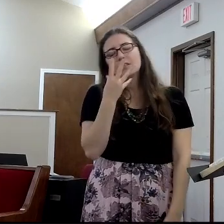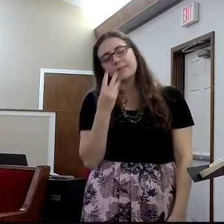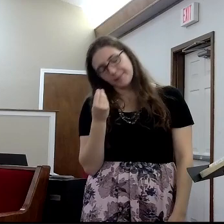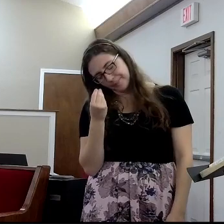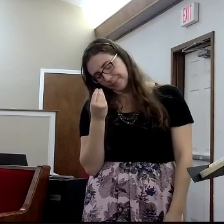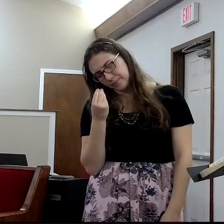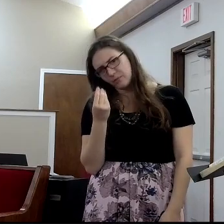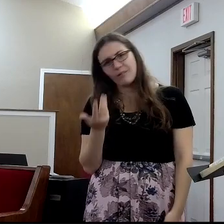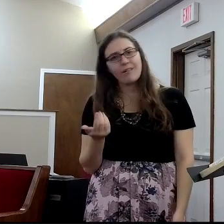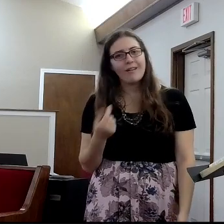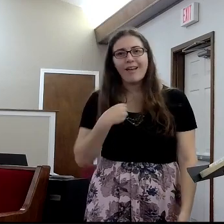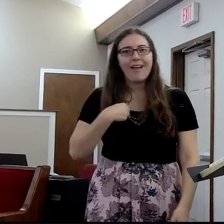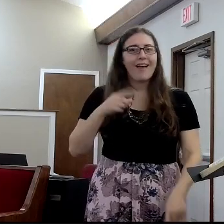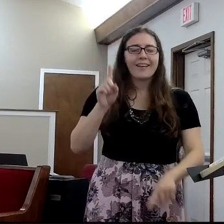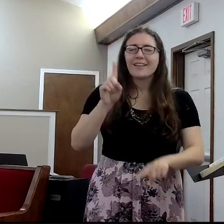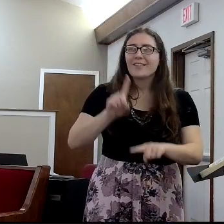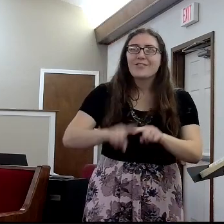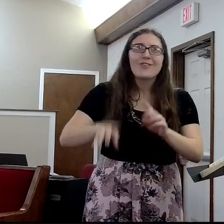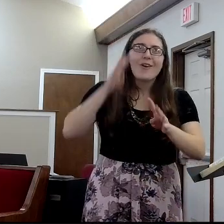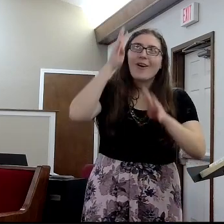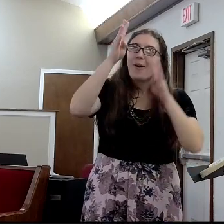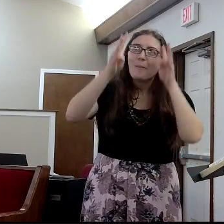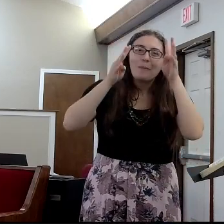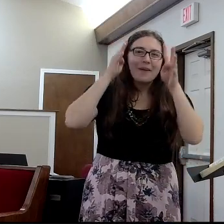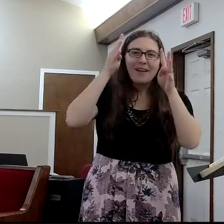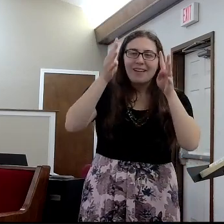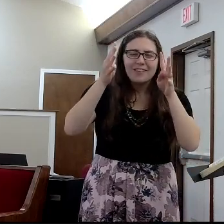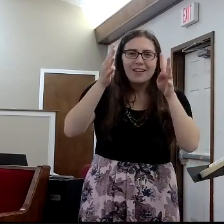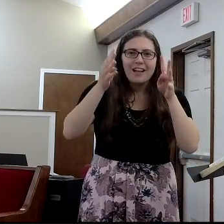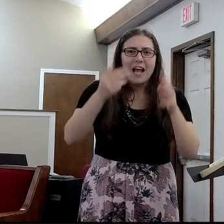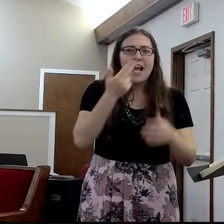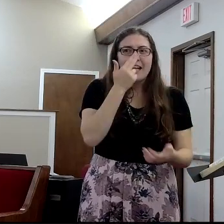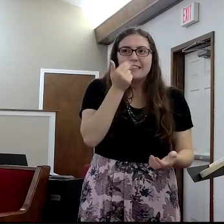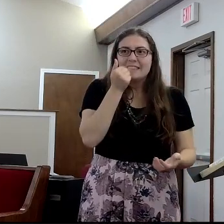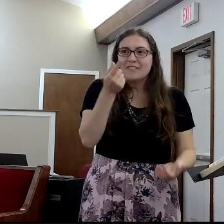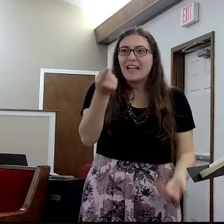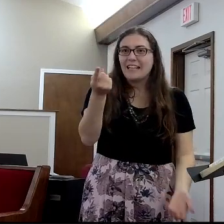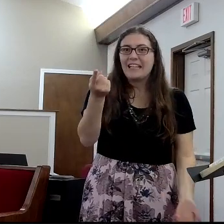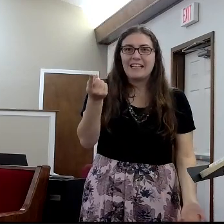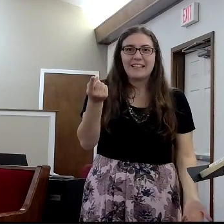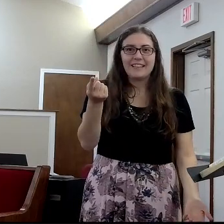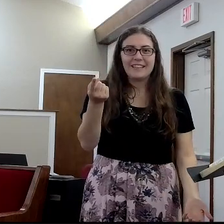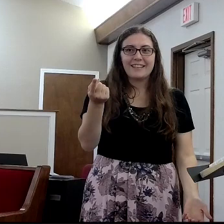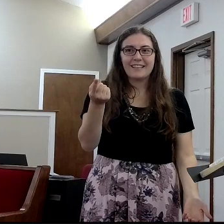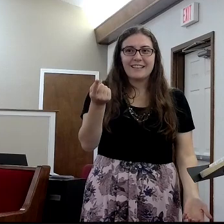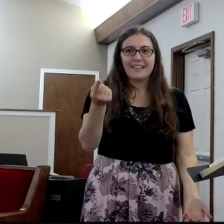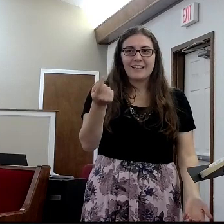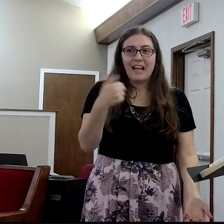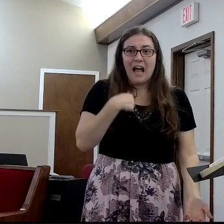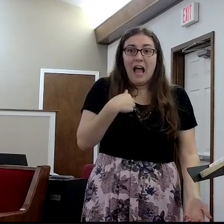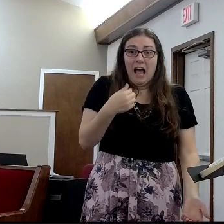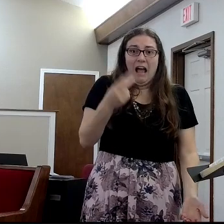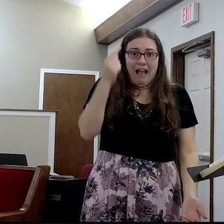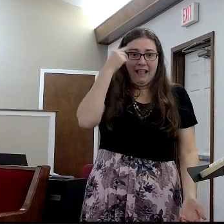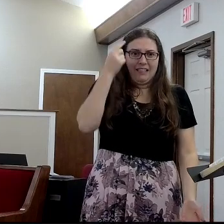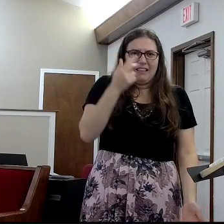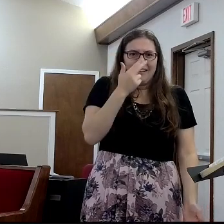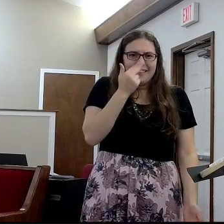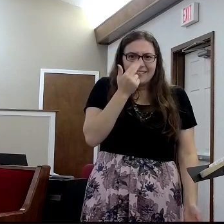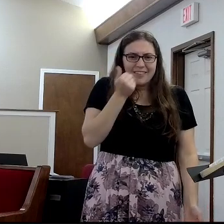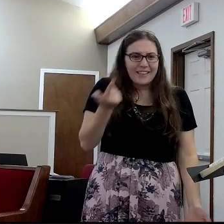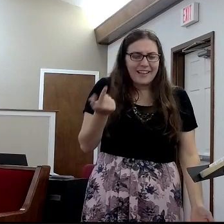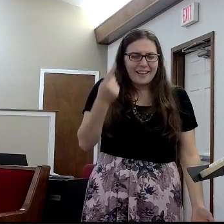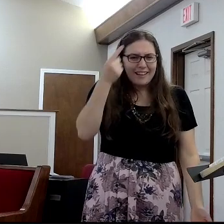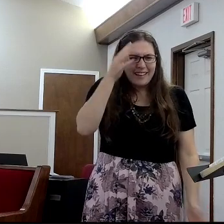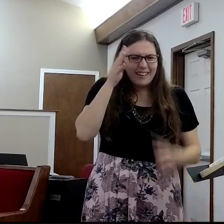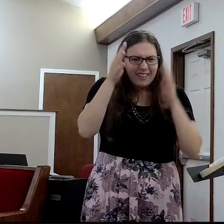And he's asleep. He's asleep. I just can't even imagine it. I mean, it is humorous, Brother Bill. I'm glad you laughed